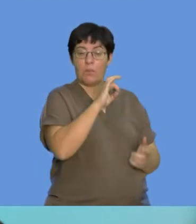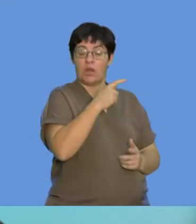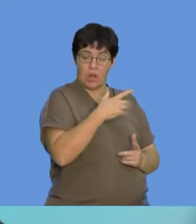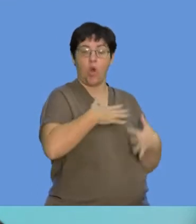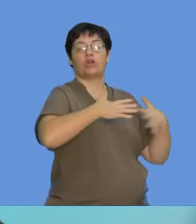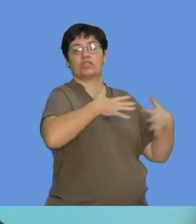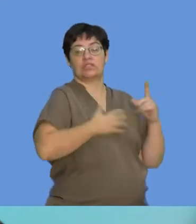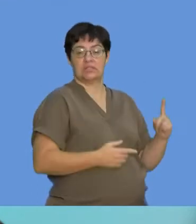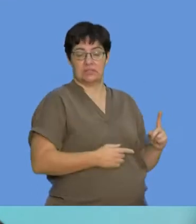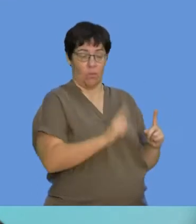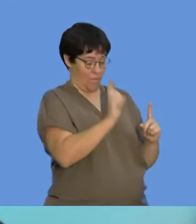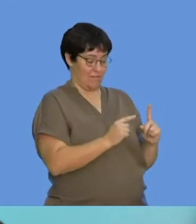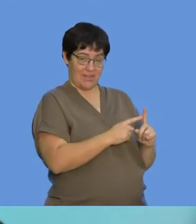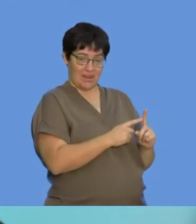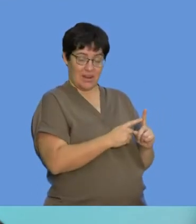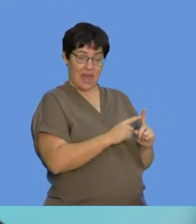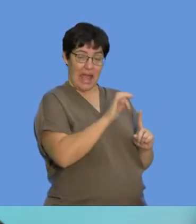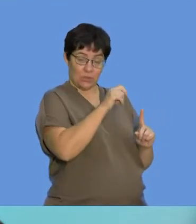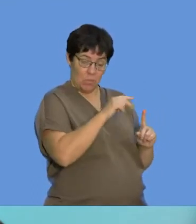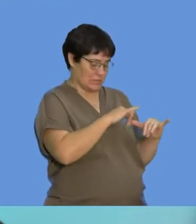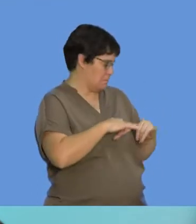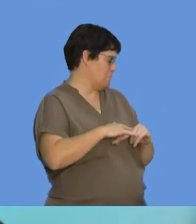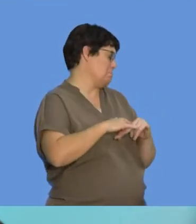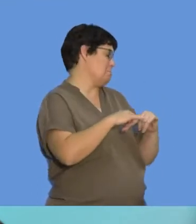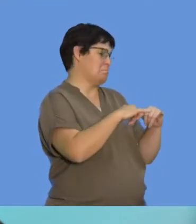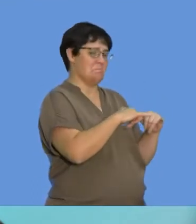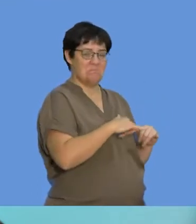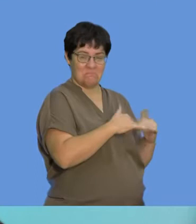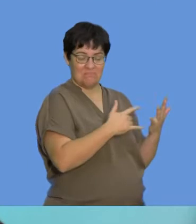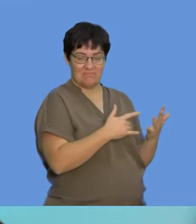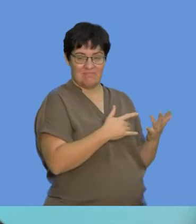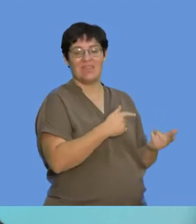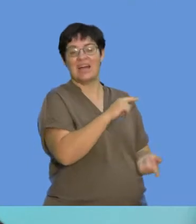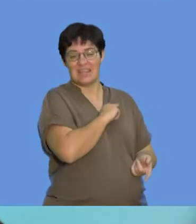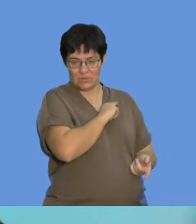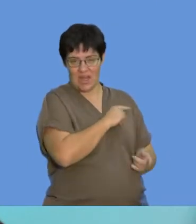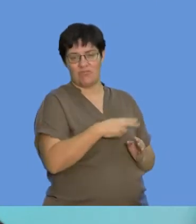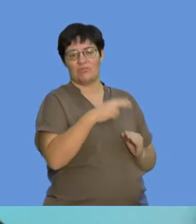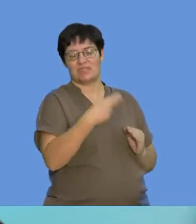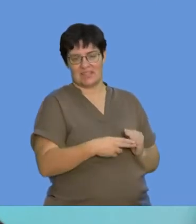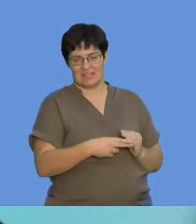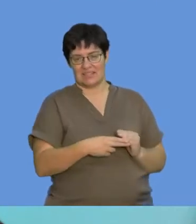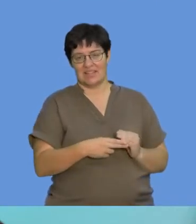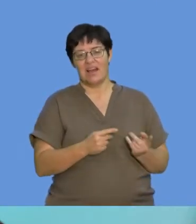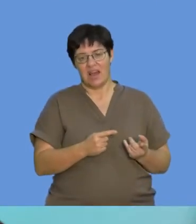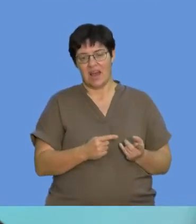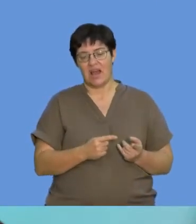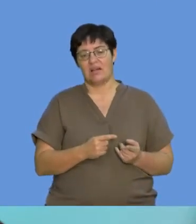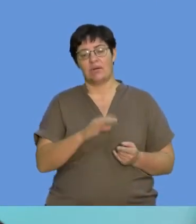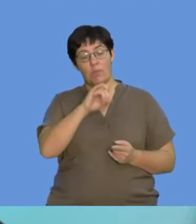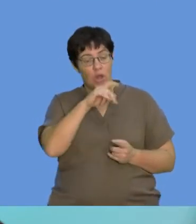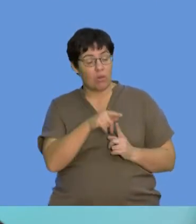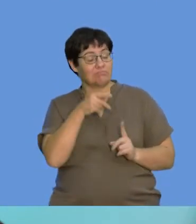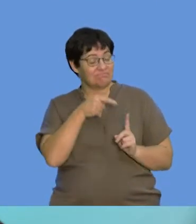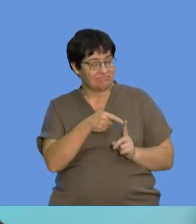molecule of oxygen, okay? However, these atoms are of the same kind. As a result, it represents a molecule of an